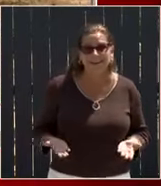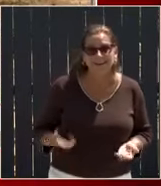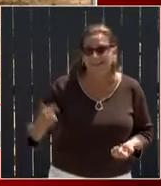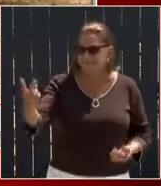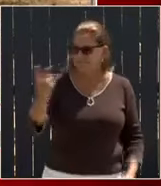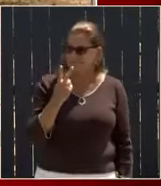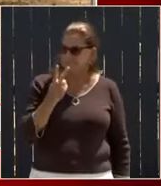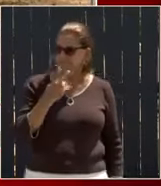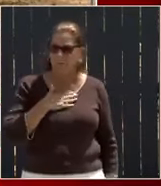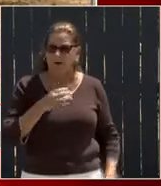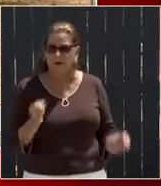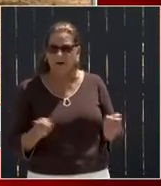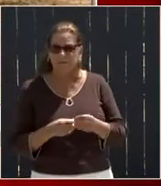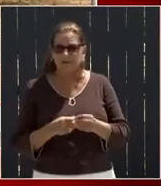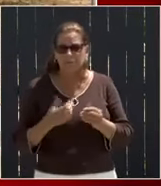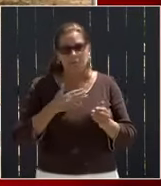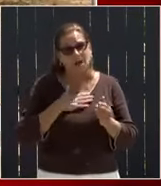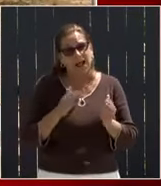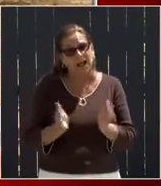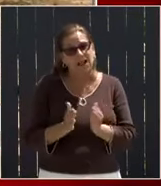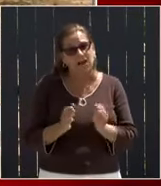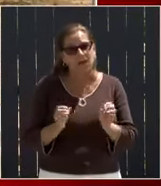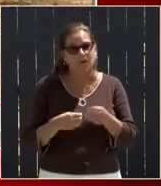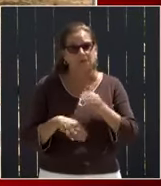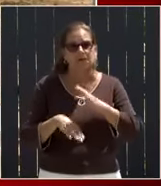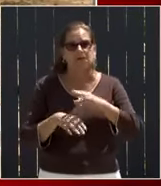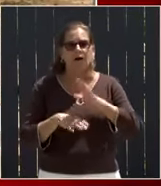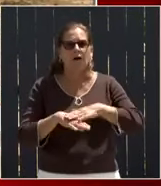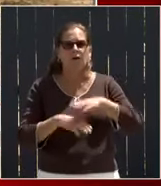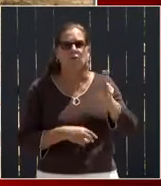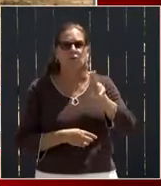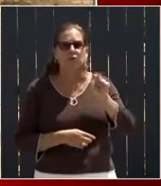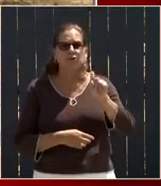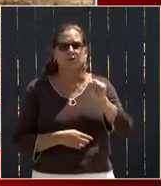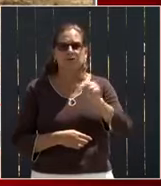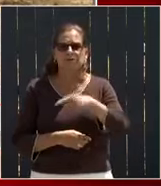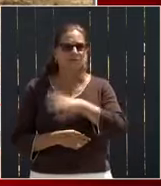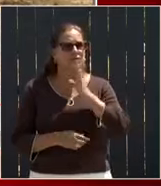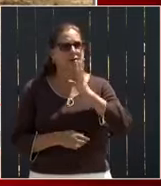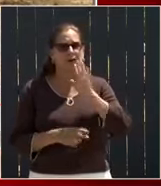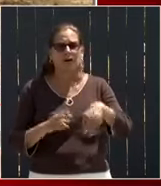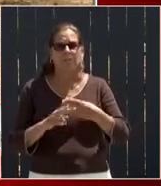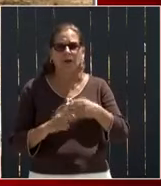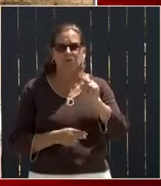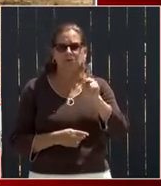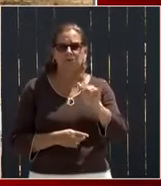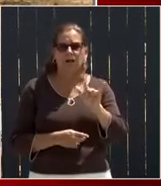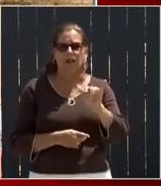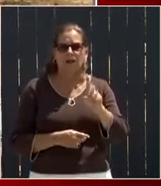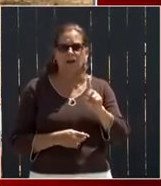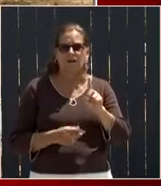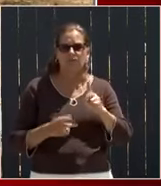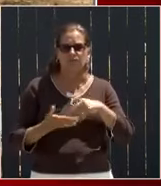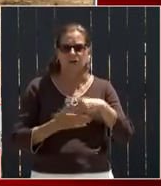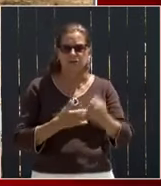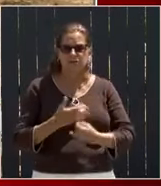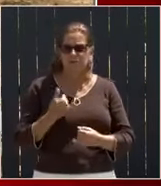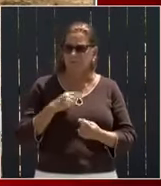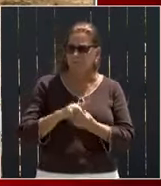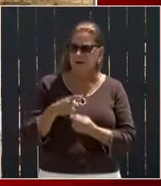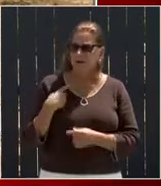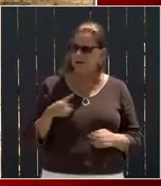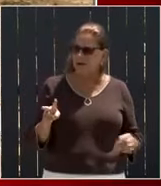U Street, to introduce me to the Skyland project. It was the first time I had met them, but I knew of their success, of